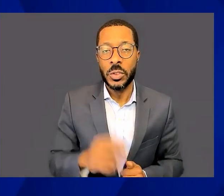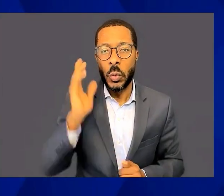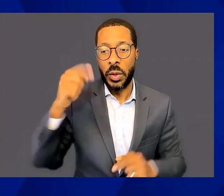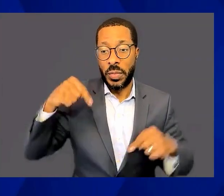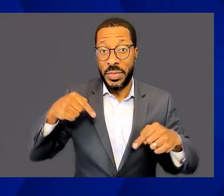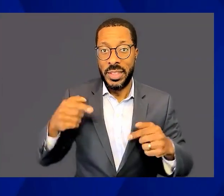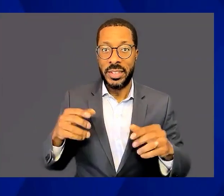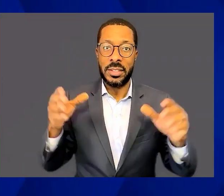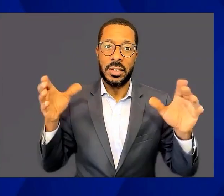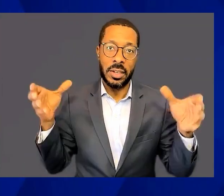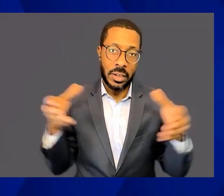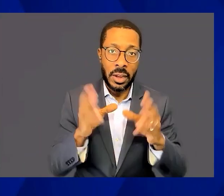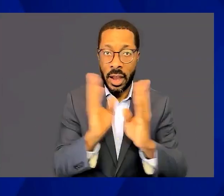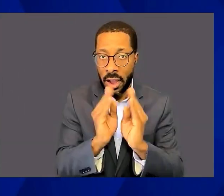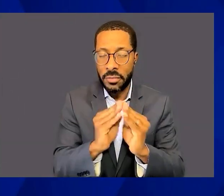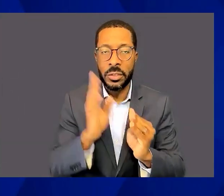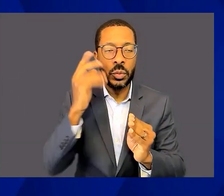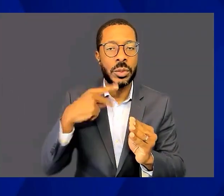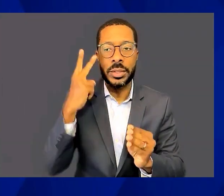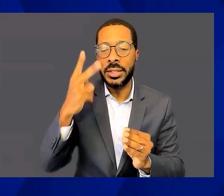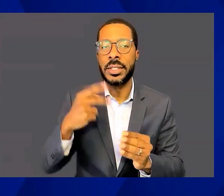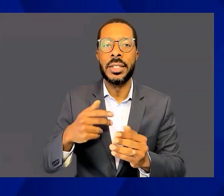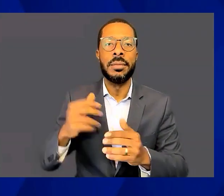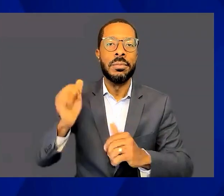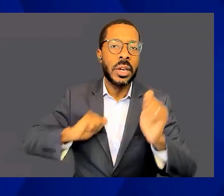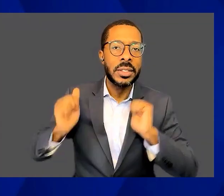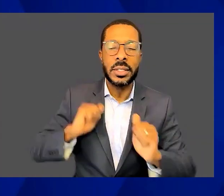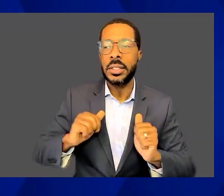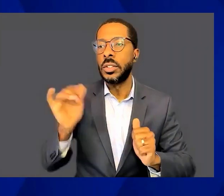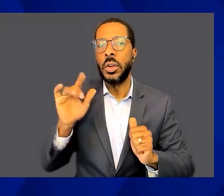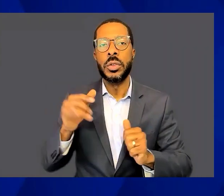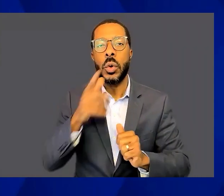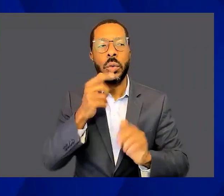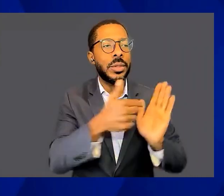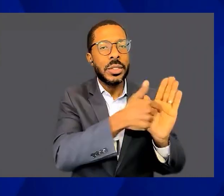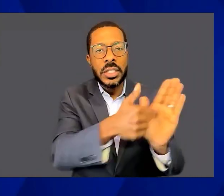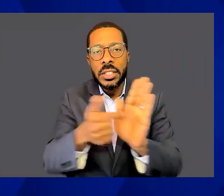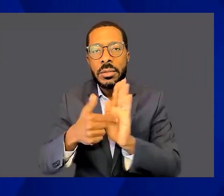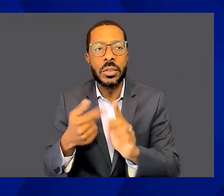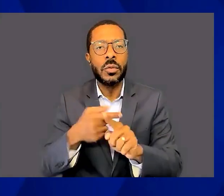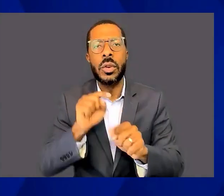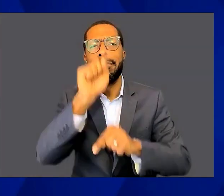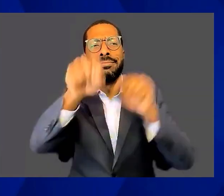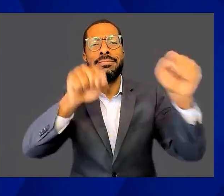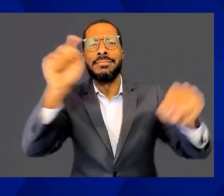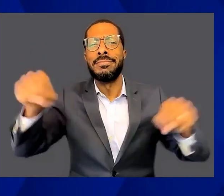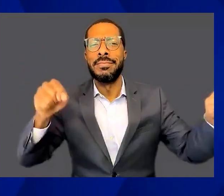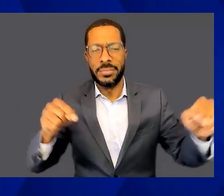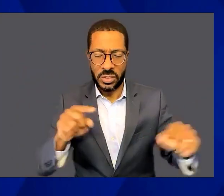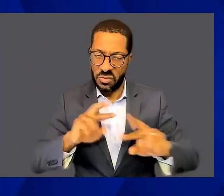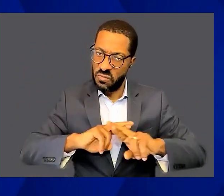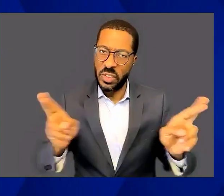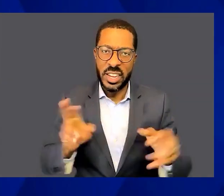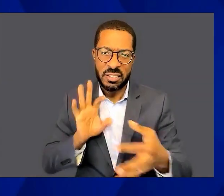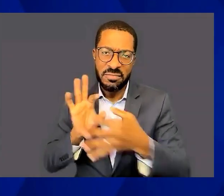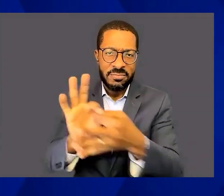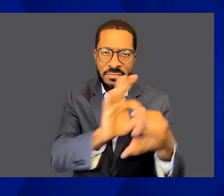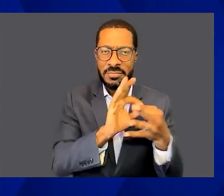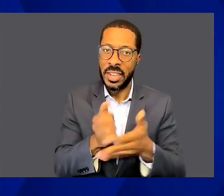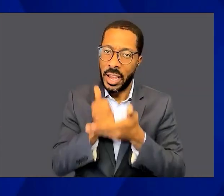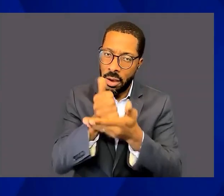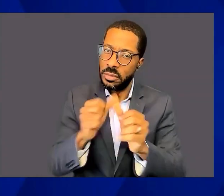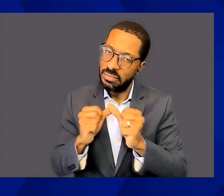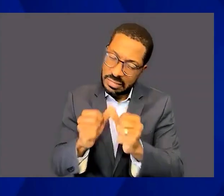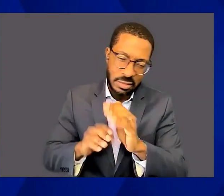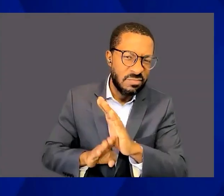presentations, professional development sessions, and exhibitors from across sectors ready to connect with you about your next steps in